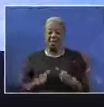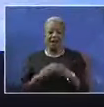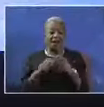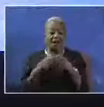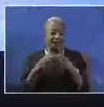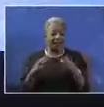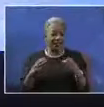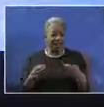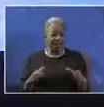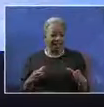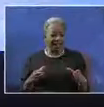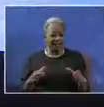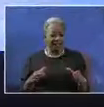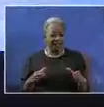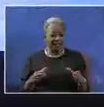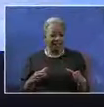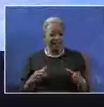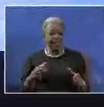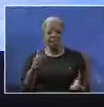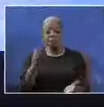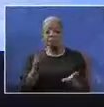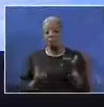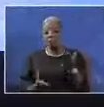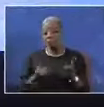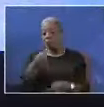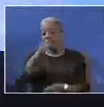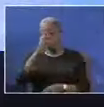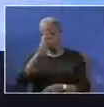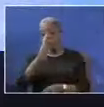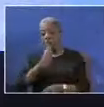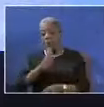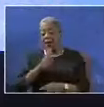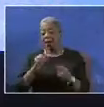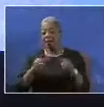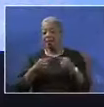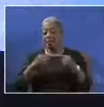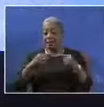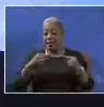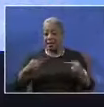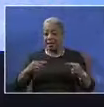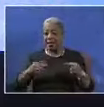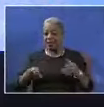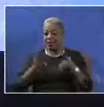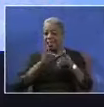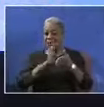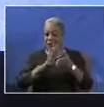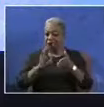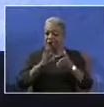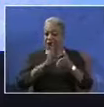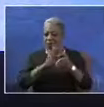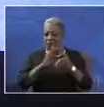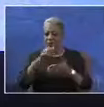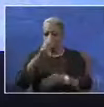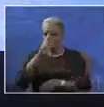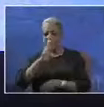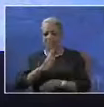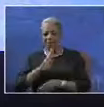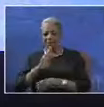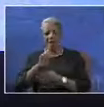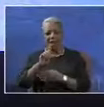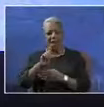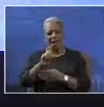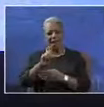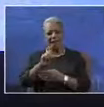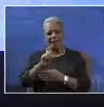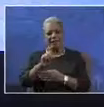because God is an anti-census God? We know that God is not an anti-census